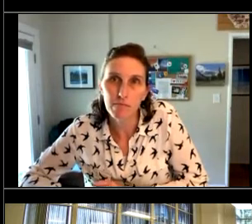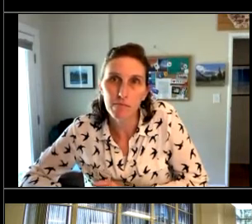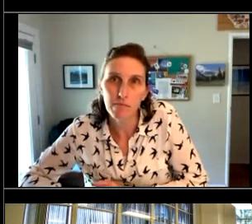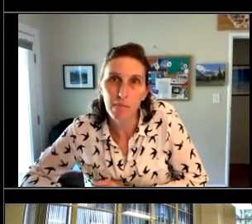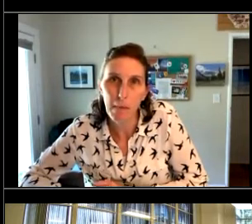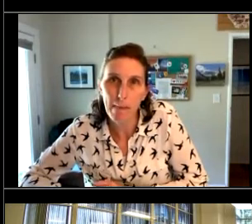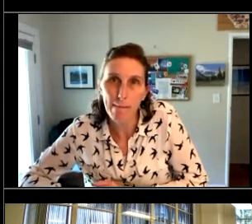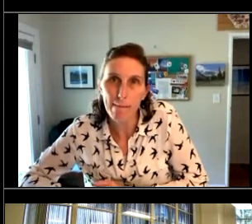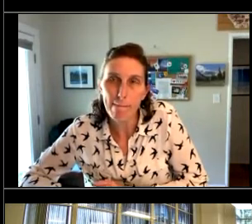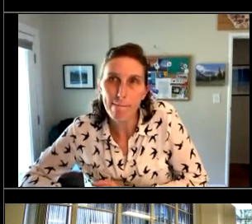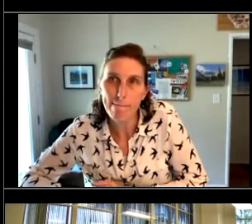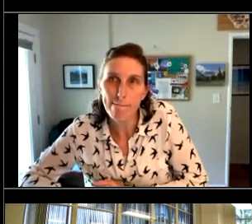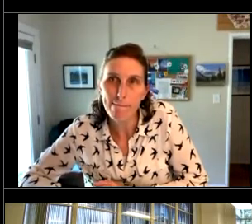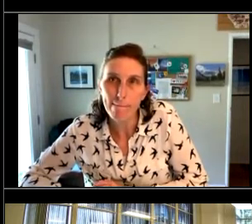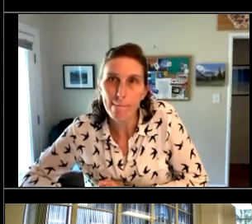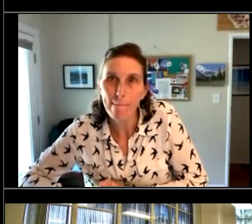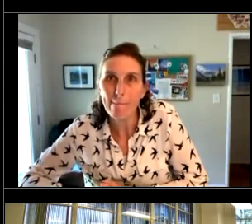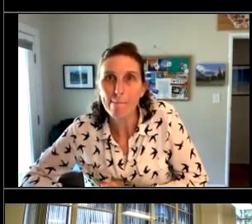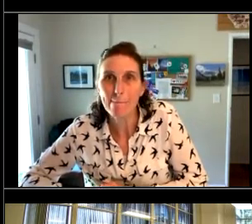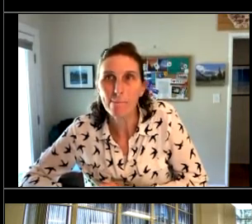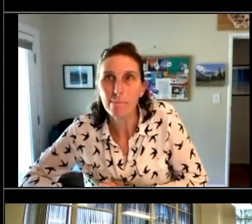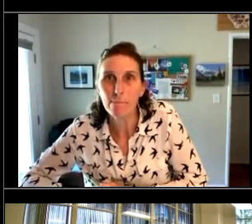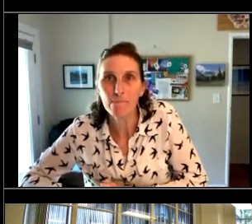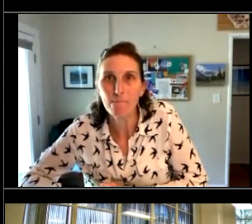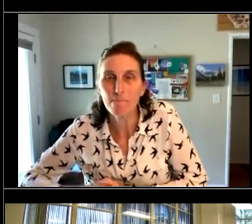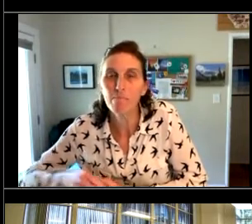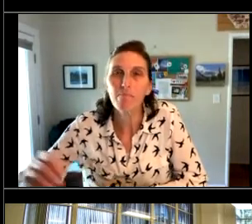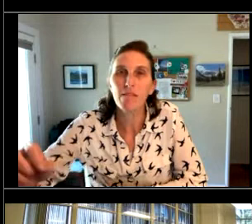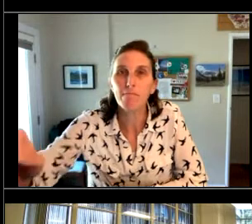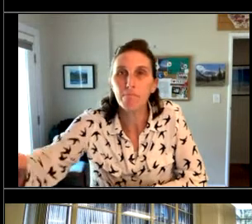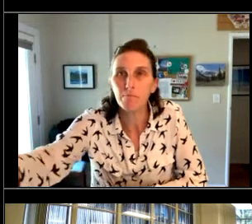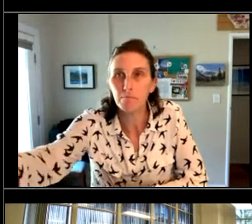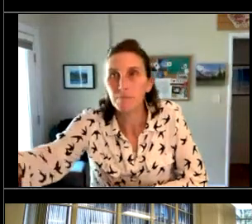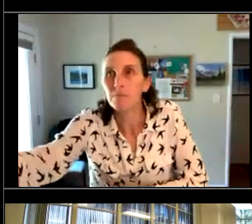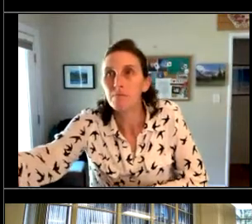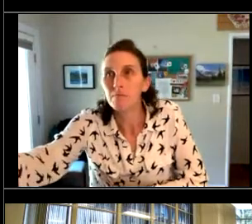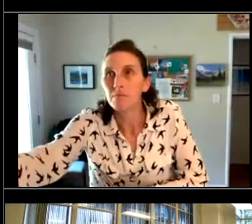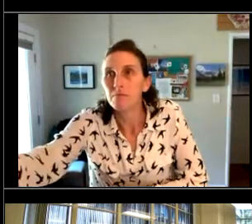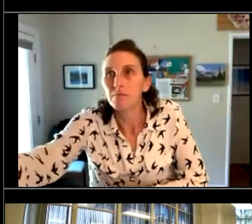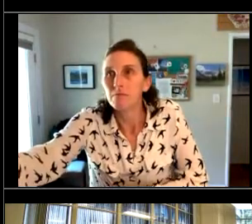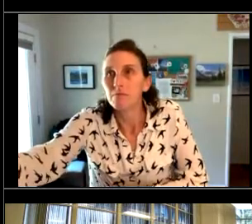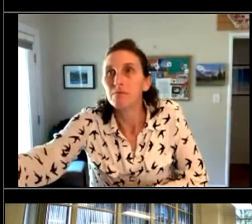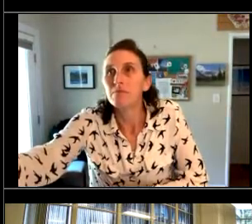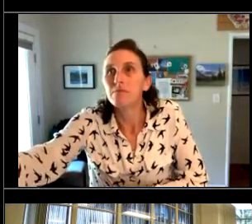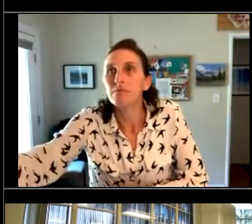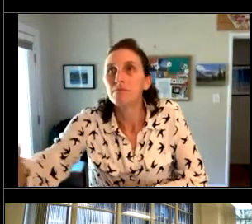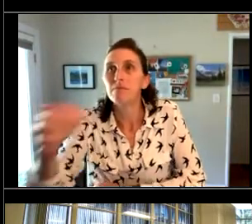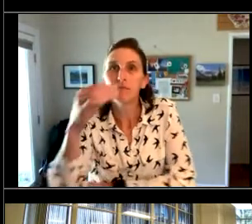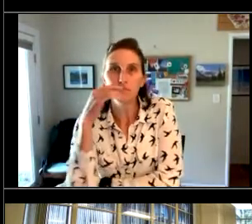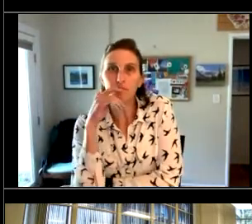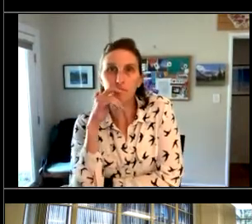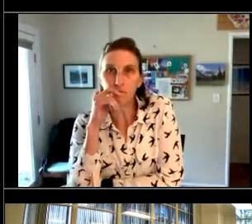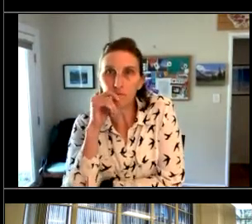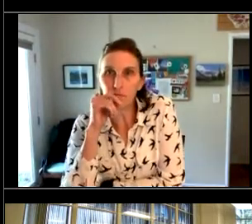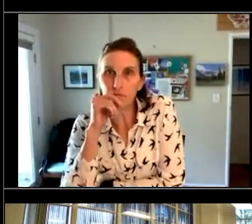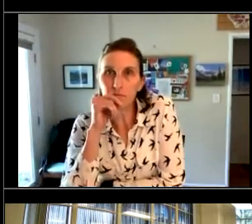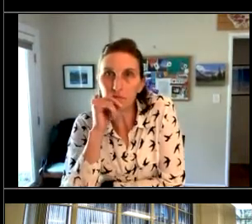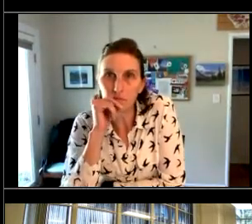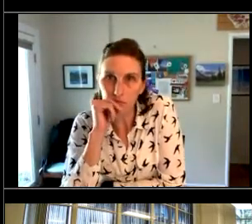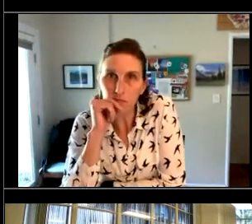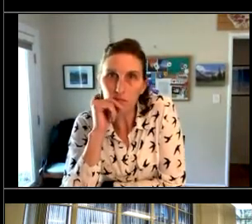it, Jeannie. And I agree with Commissioner's comments. There's a lot to navigate within